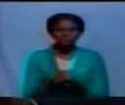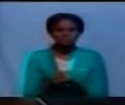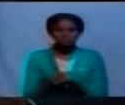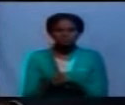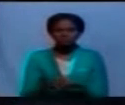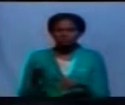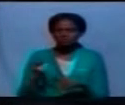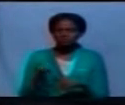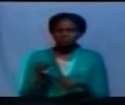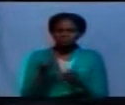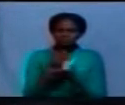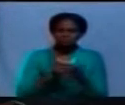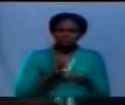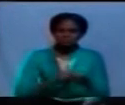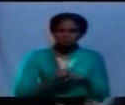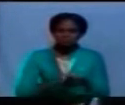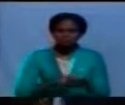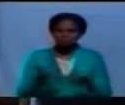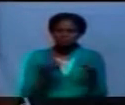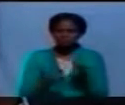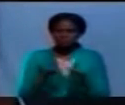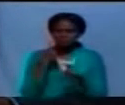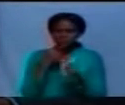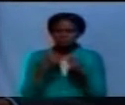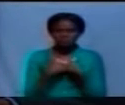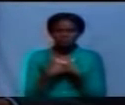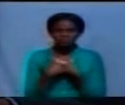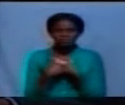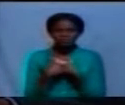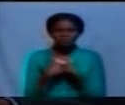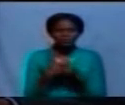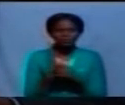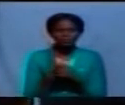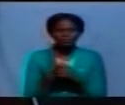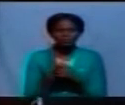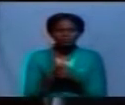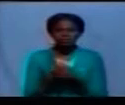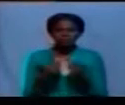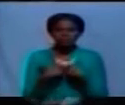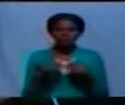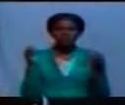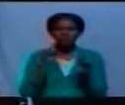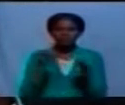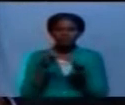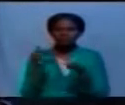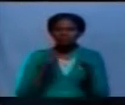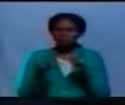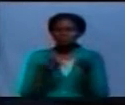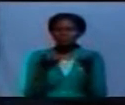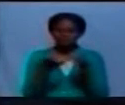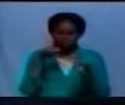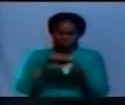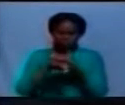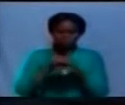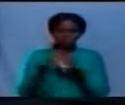Yes, sometimes you tend to see queues, people depositing, but that's the nature of banking. Where you have more people wanting to access that